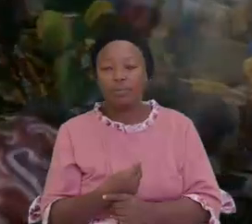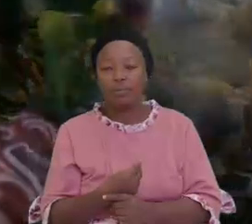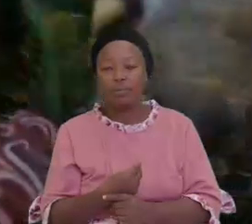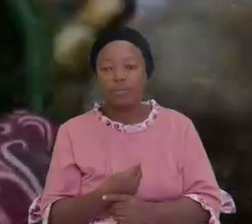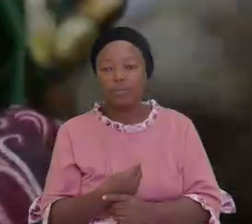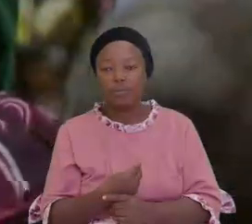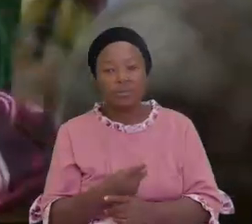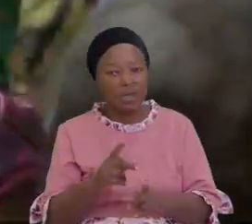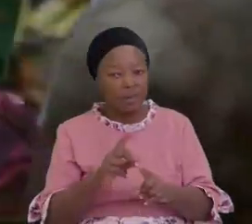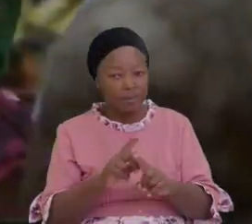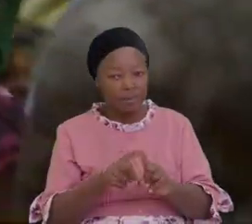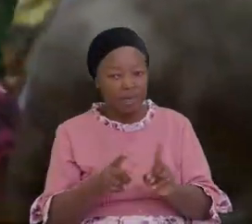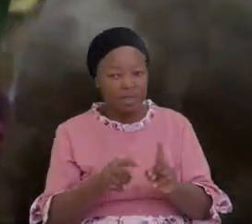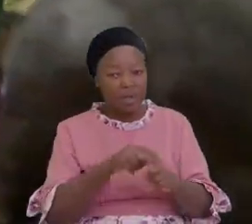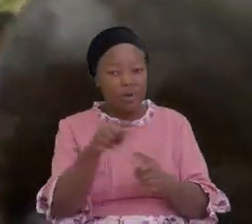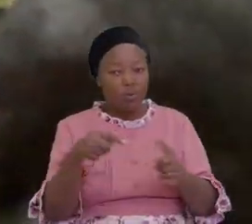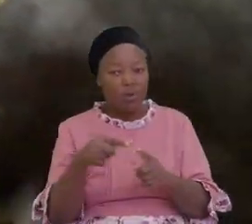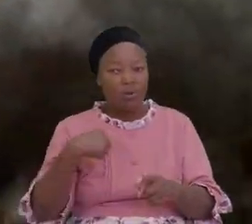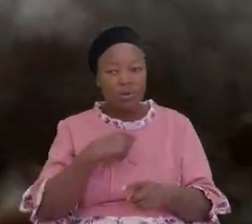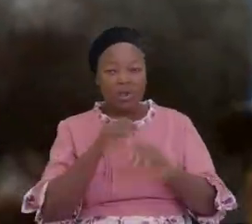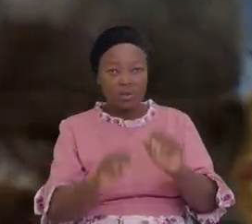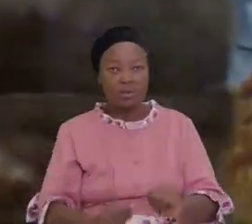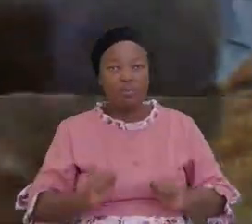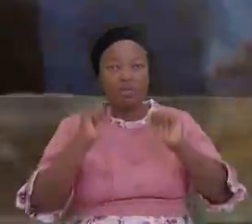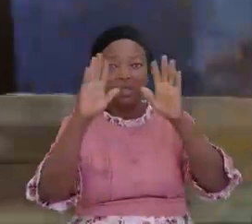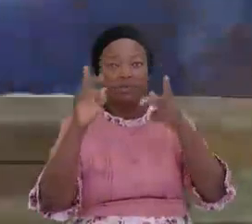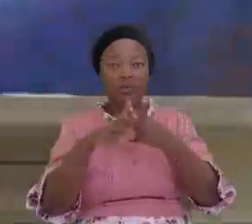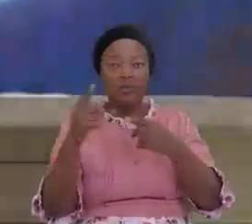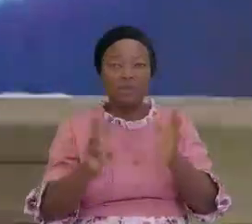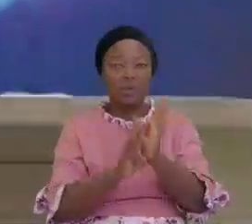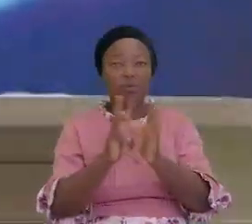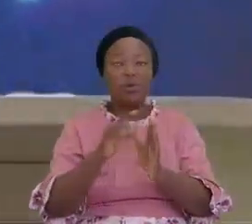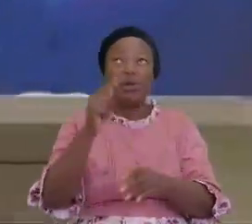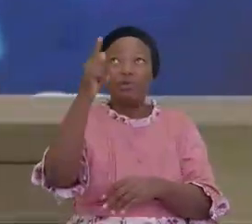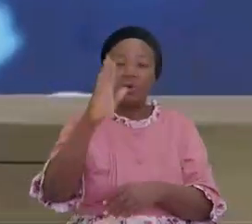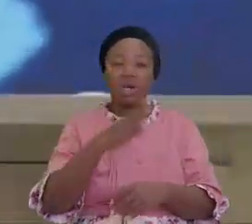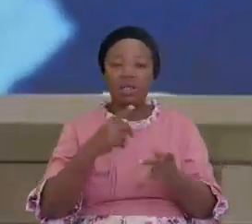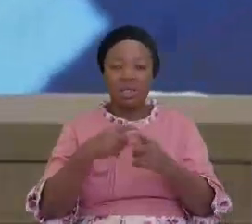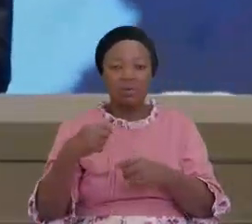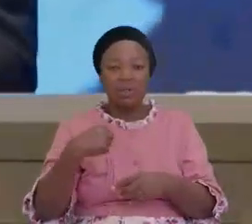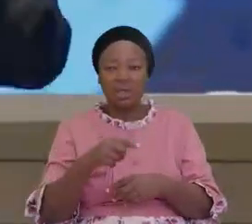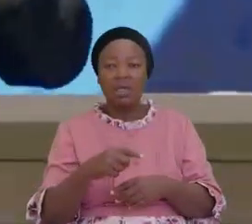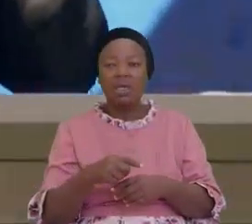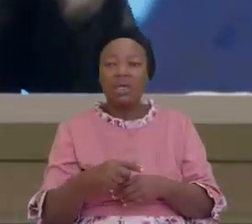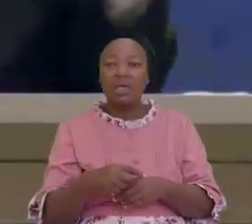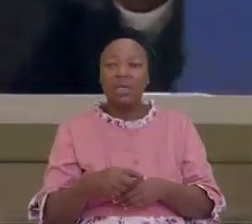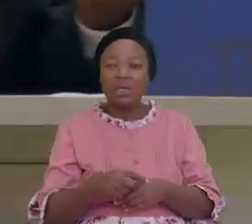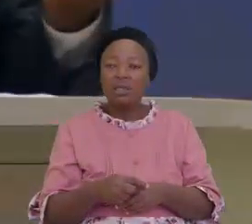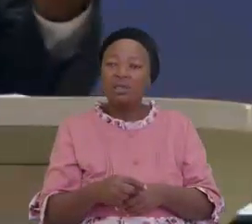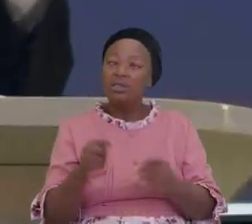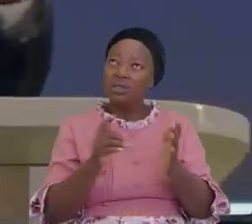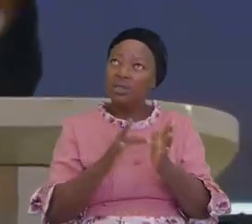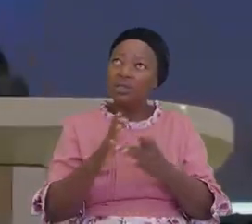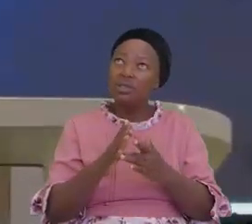But when we're submissive to the will of God, and we say like Jesus, "Not my will, but